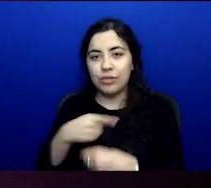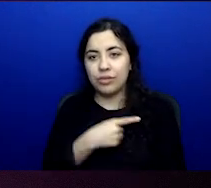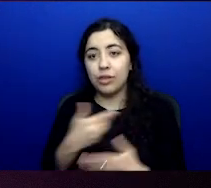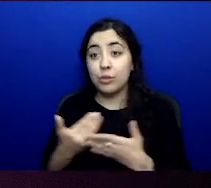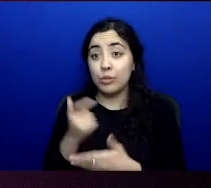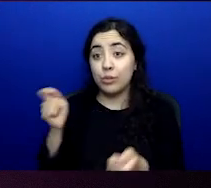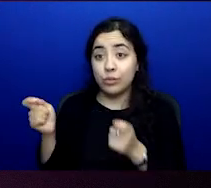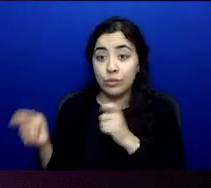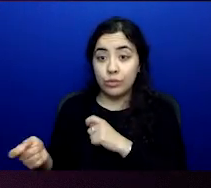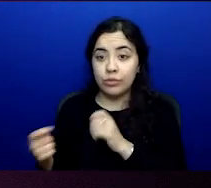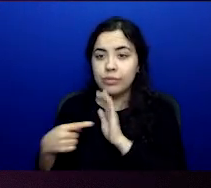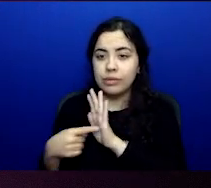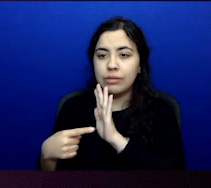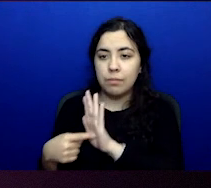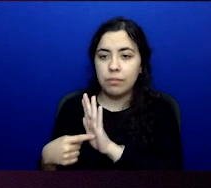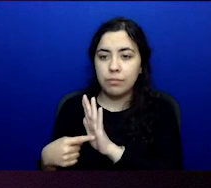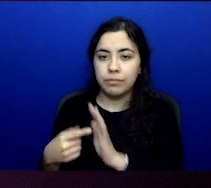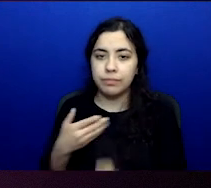example,